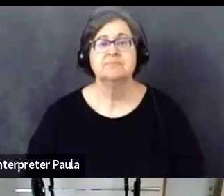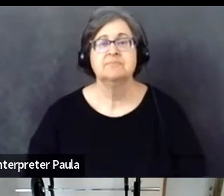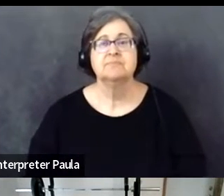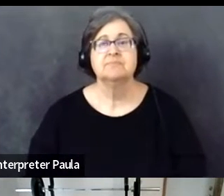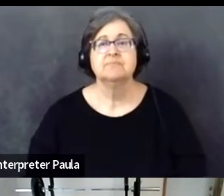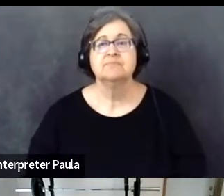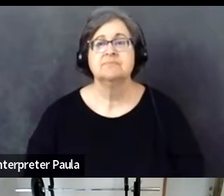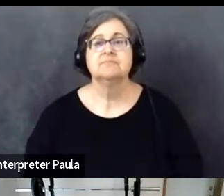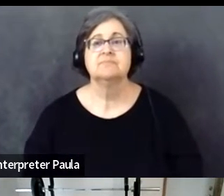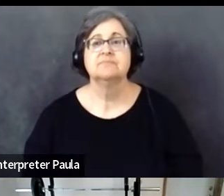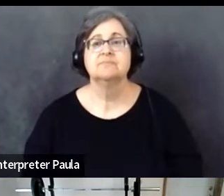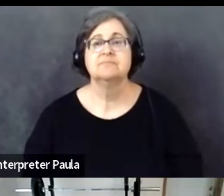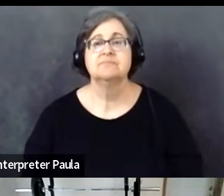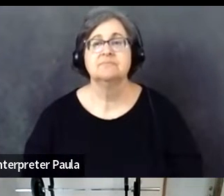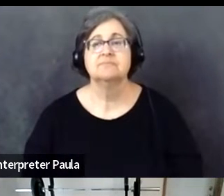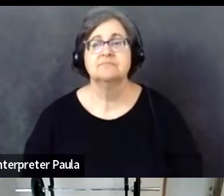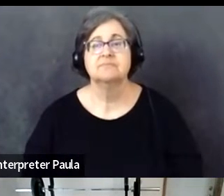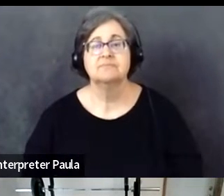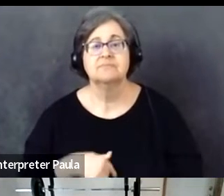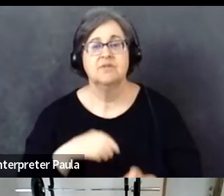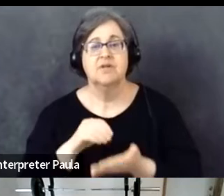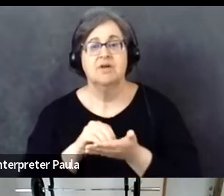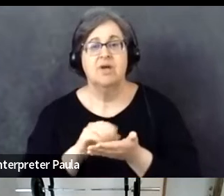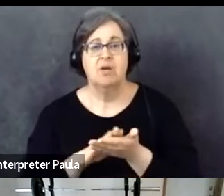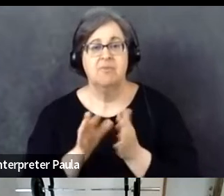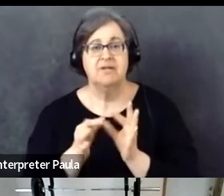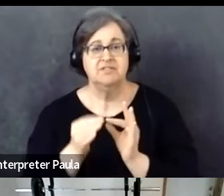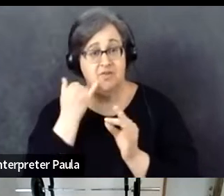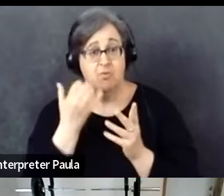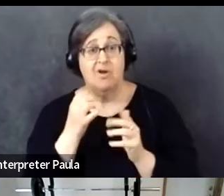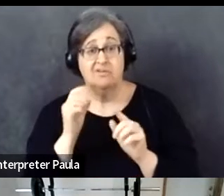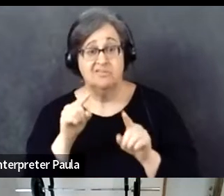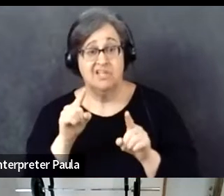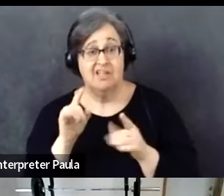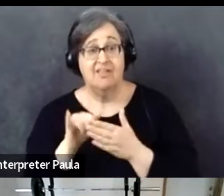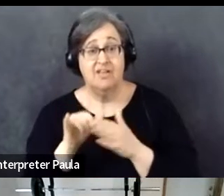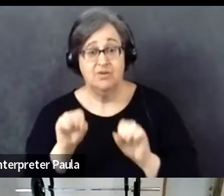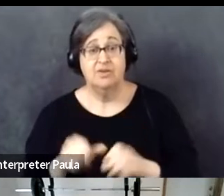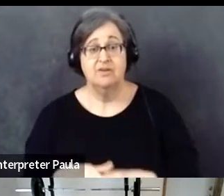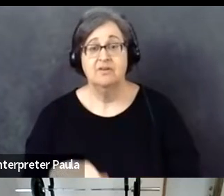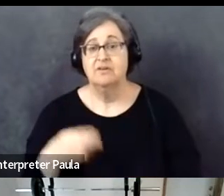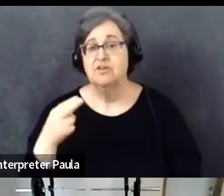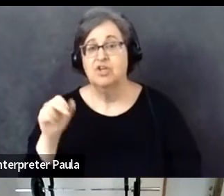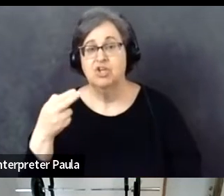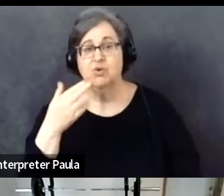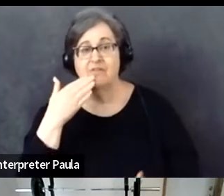I'm making a note to myself so that you can, if you want to attend that, you can. Okay,